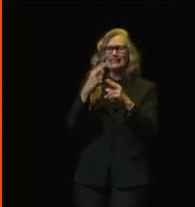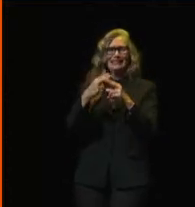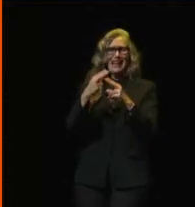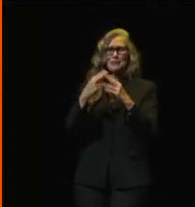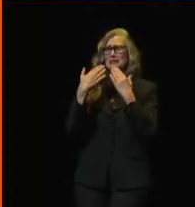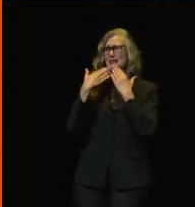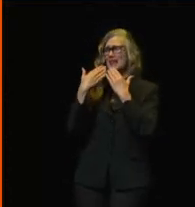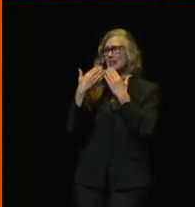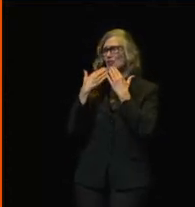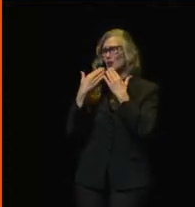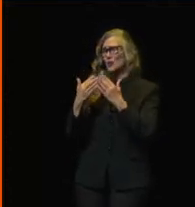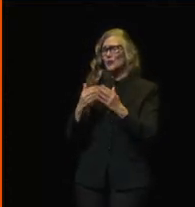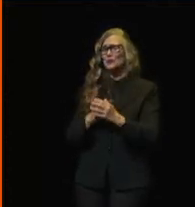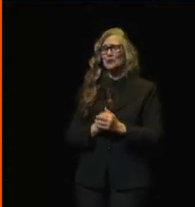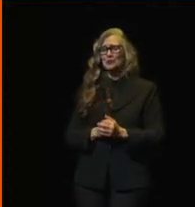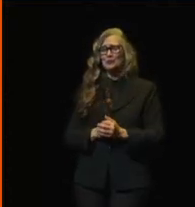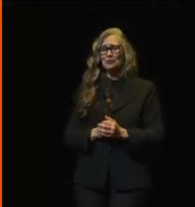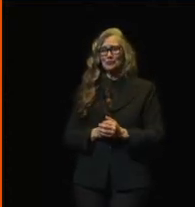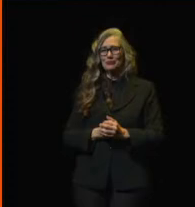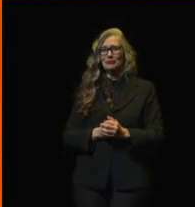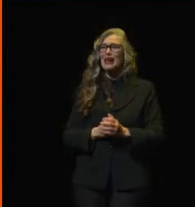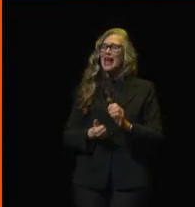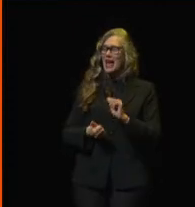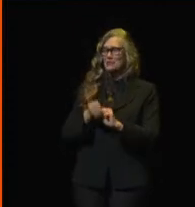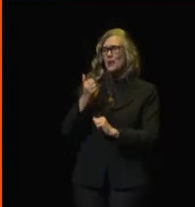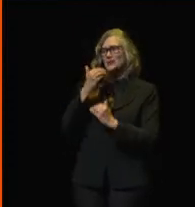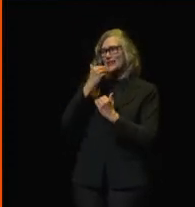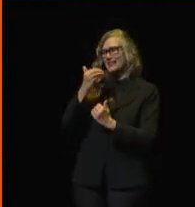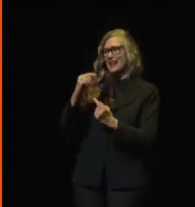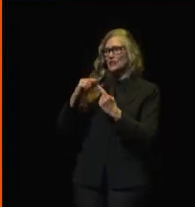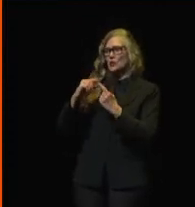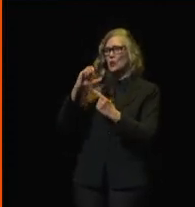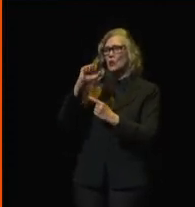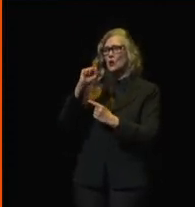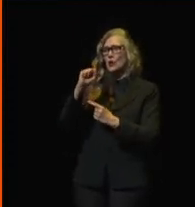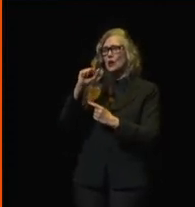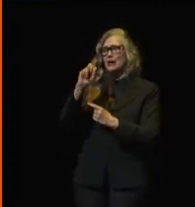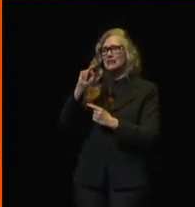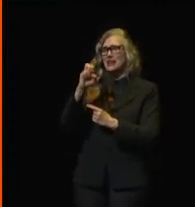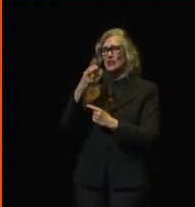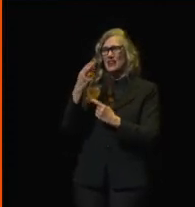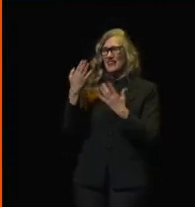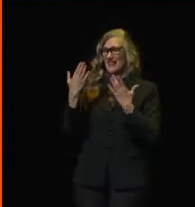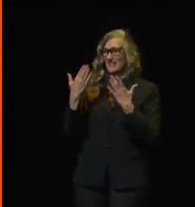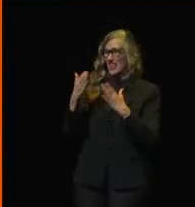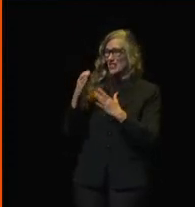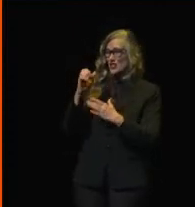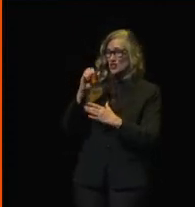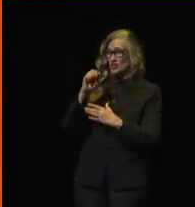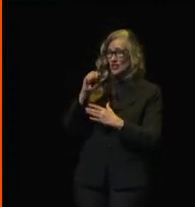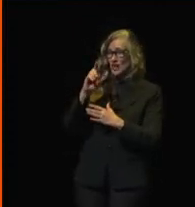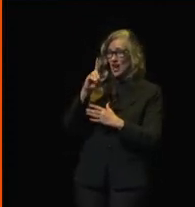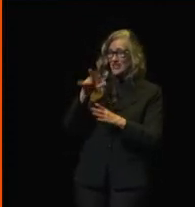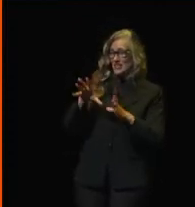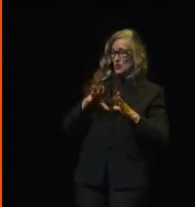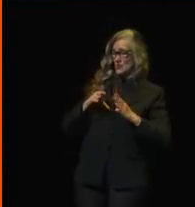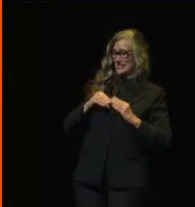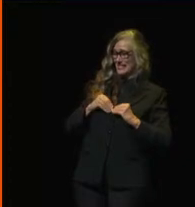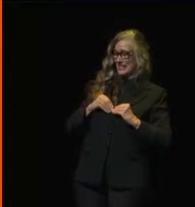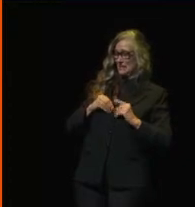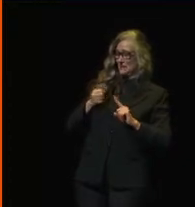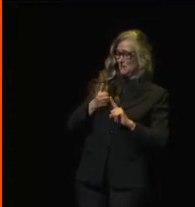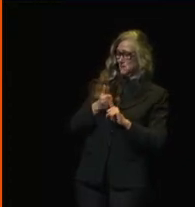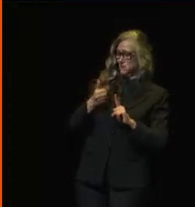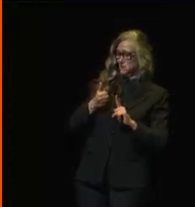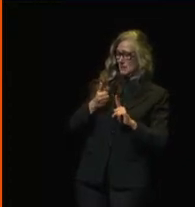Ivan, Tarsi, and Sarah, most of all. After his diagnosis, as you've heard, Ady struggled with the darkness of his